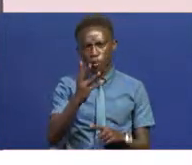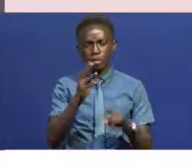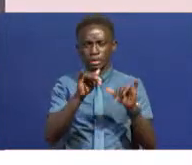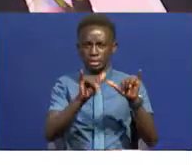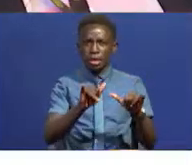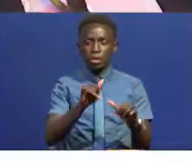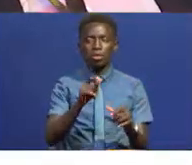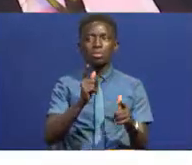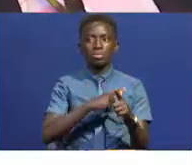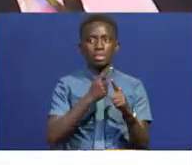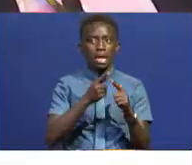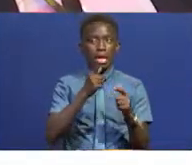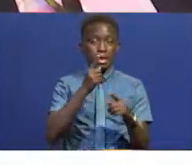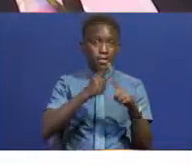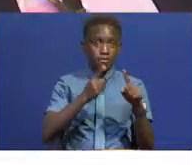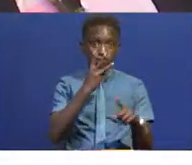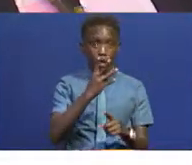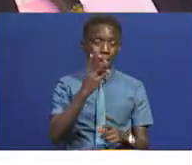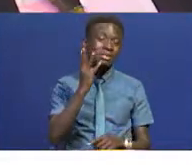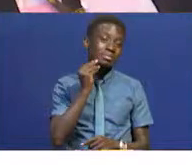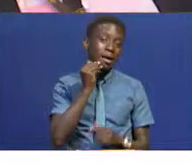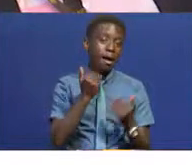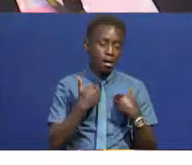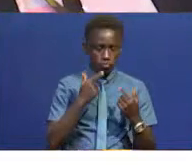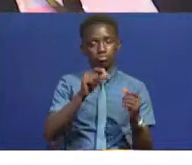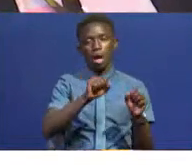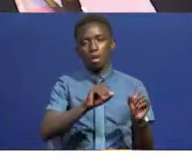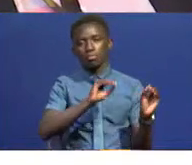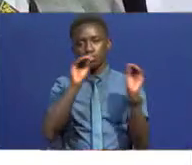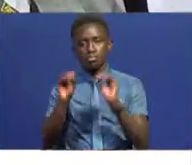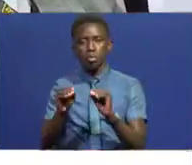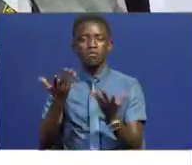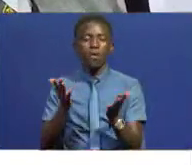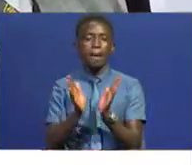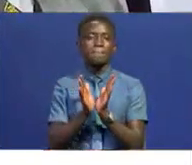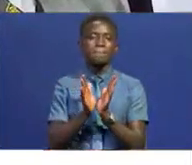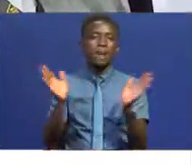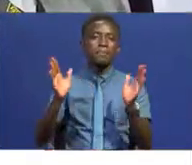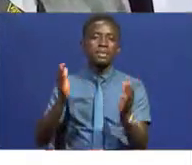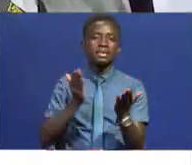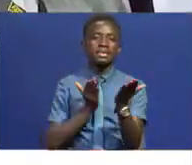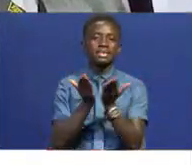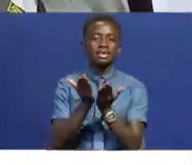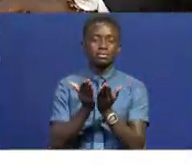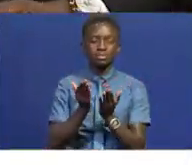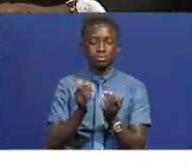drive a PSV. For Prime Edition, I'm Joseph Ohungu.